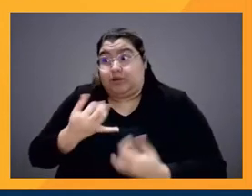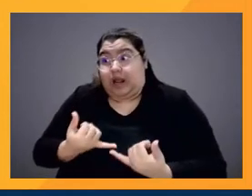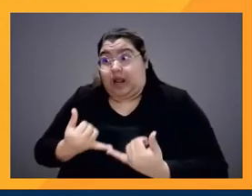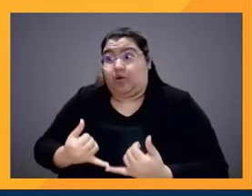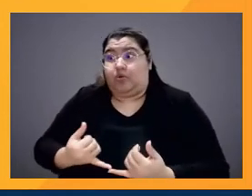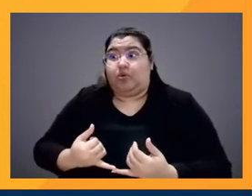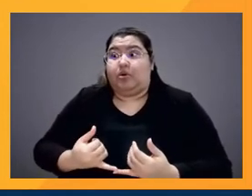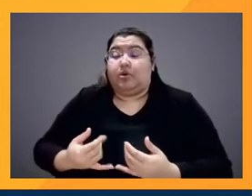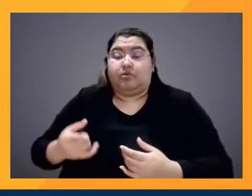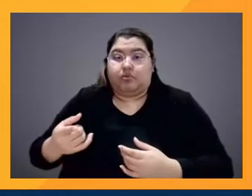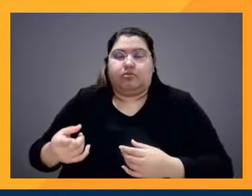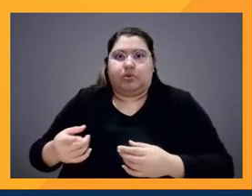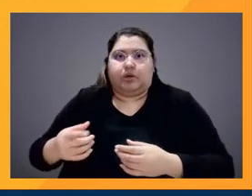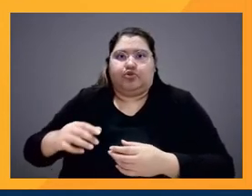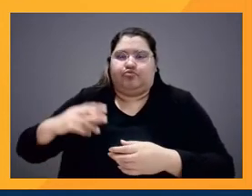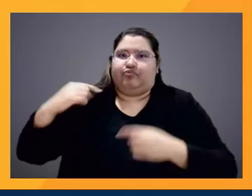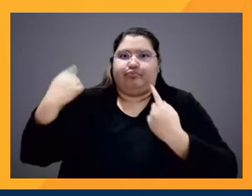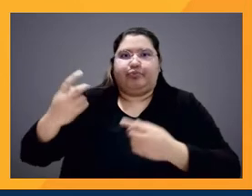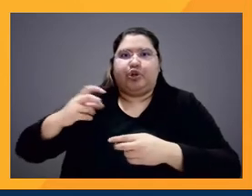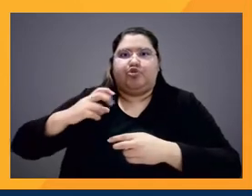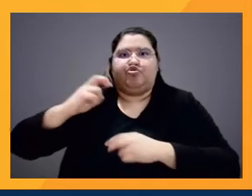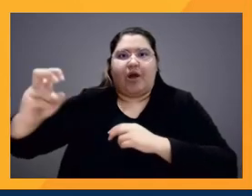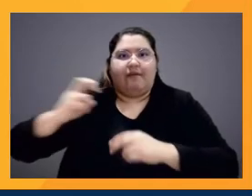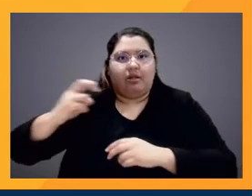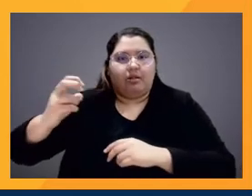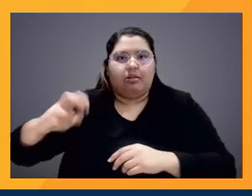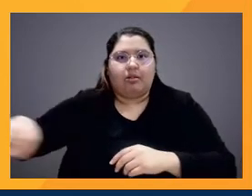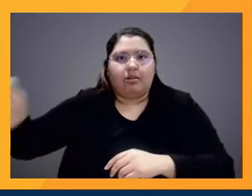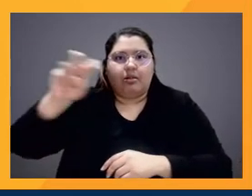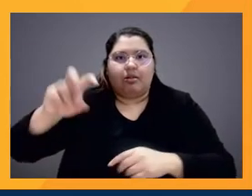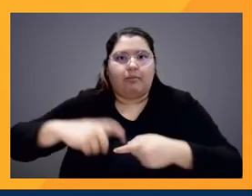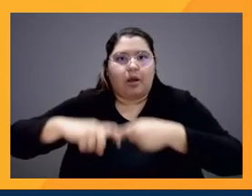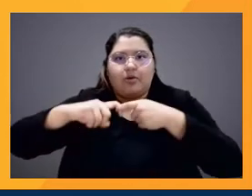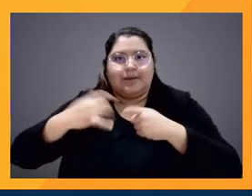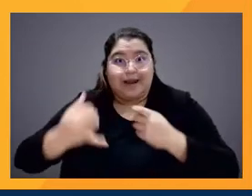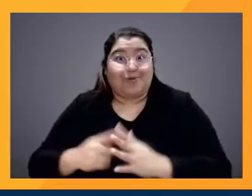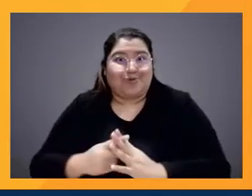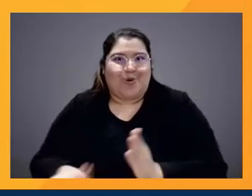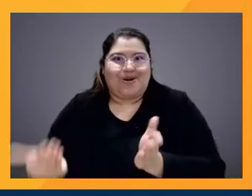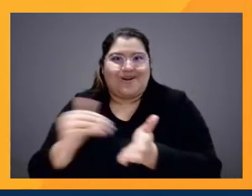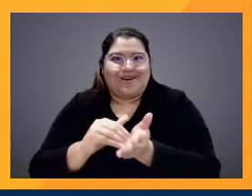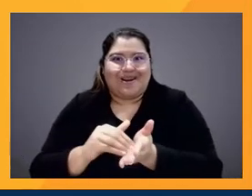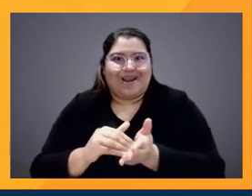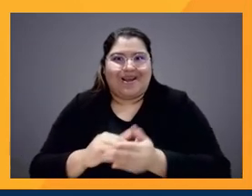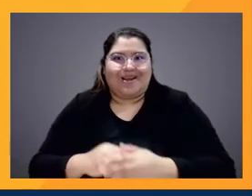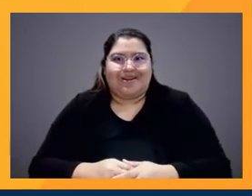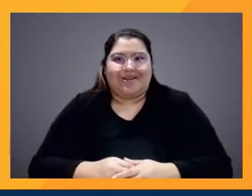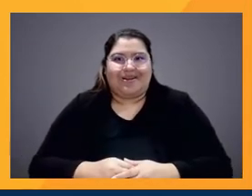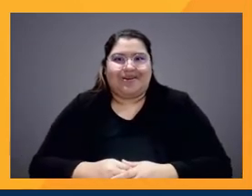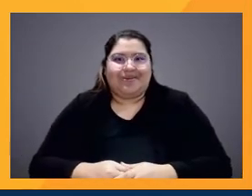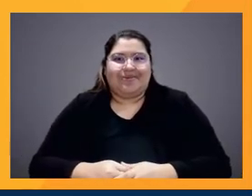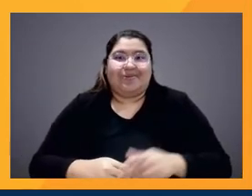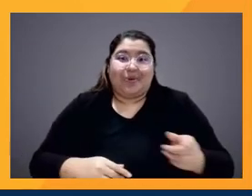it's individuals within the company and organizations like, frankly, Christina's and Chris's, right? So that can guide us. First